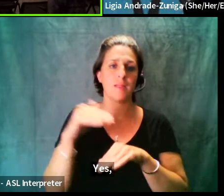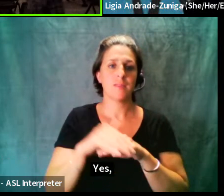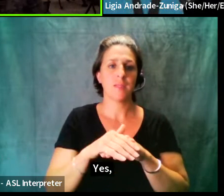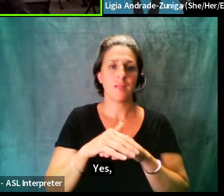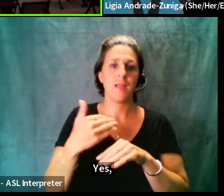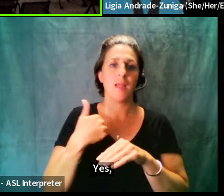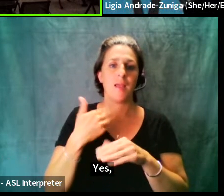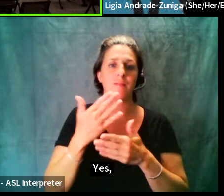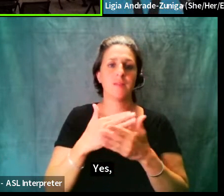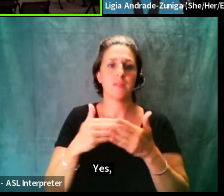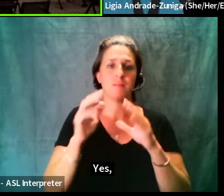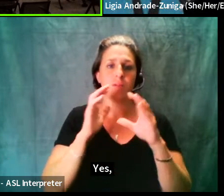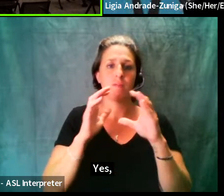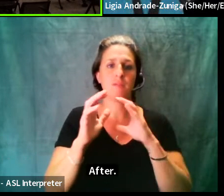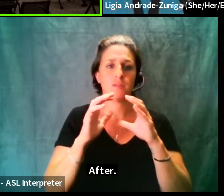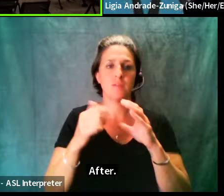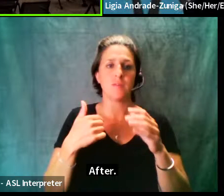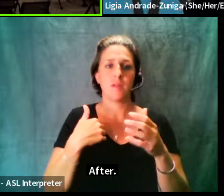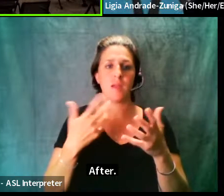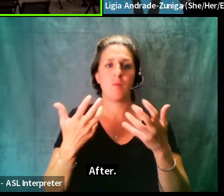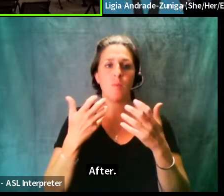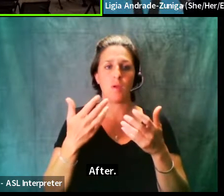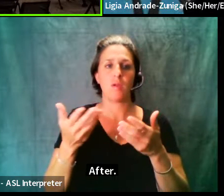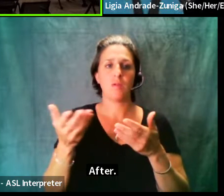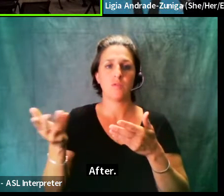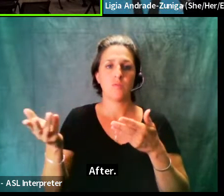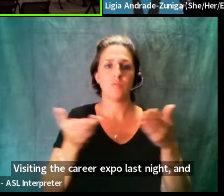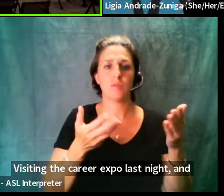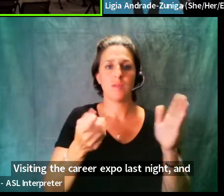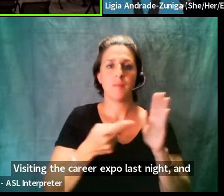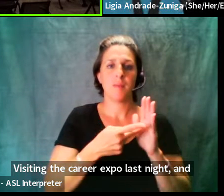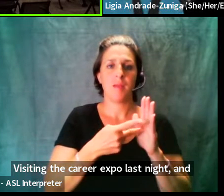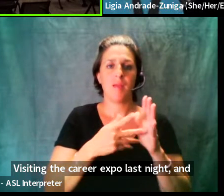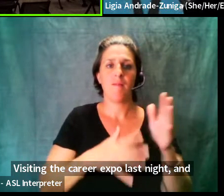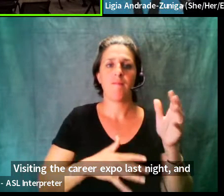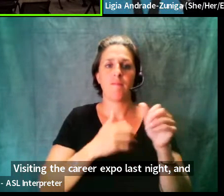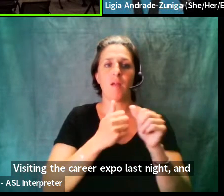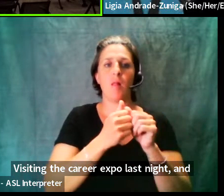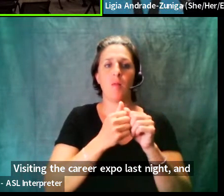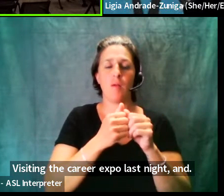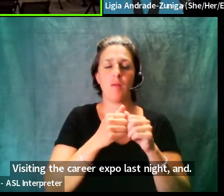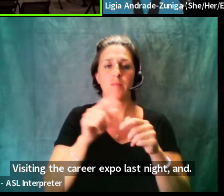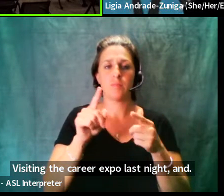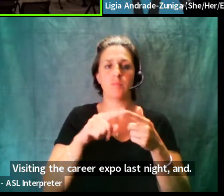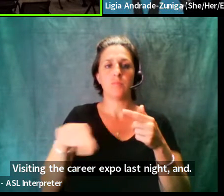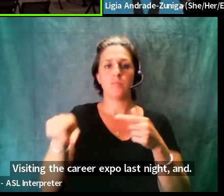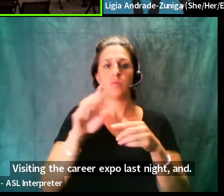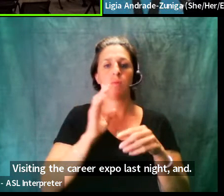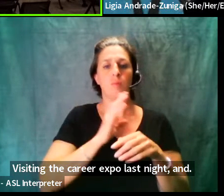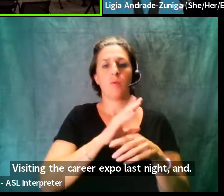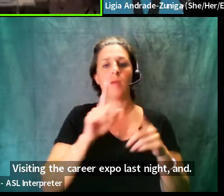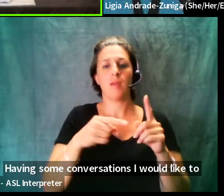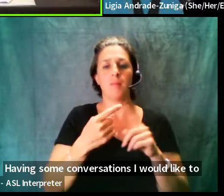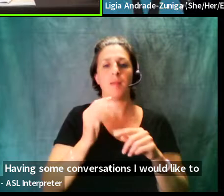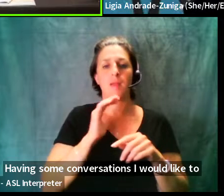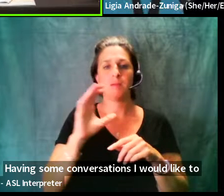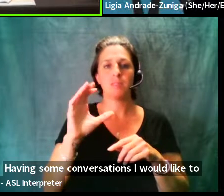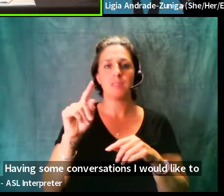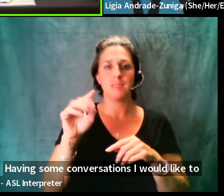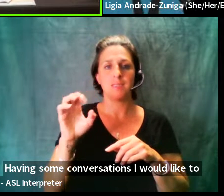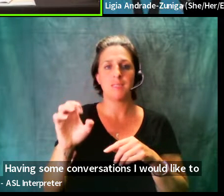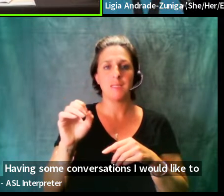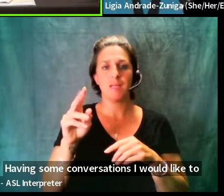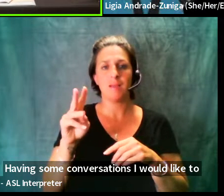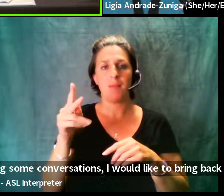some conversations, I would like to bring back a follow-up to the board about our CTE pathways and